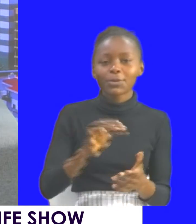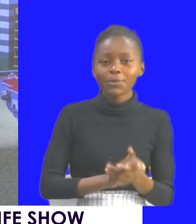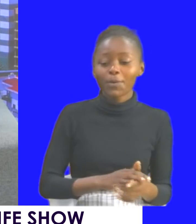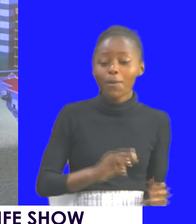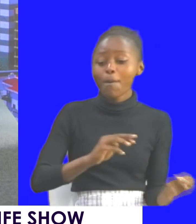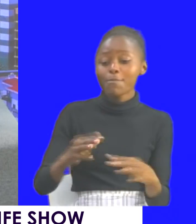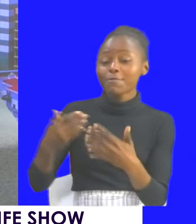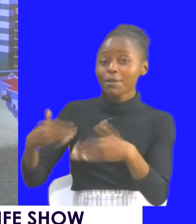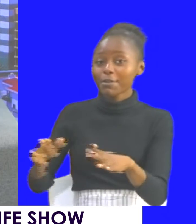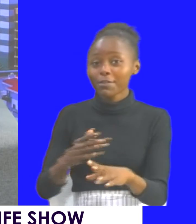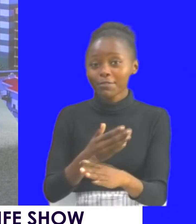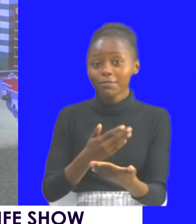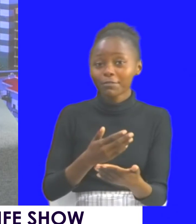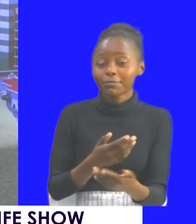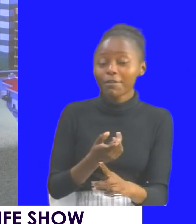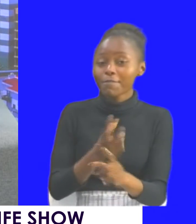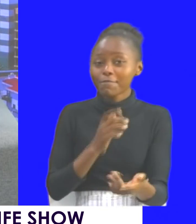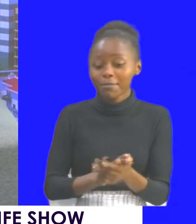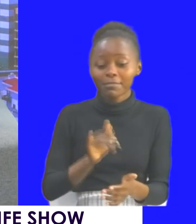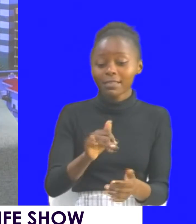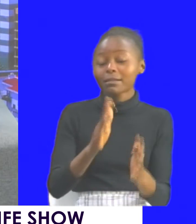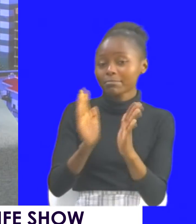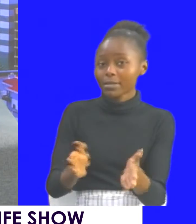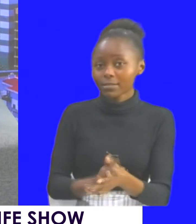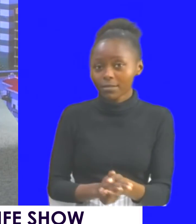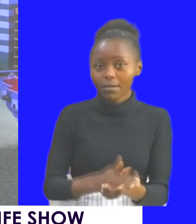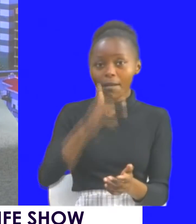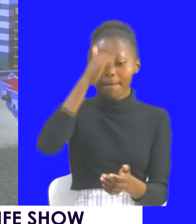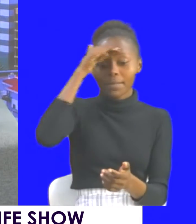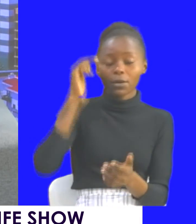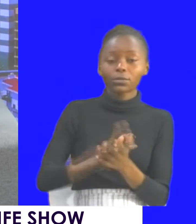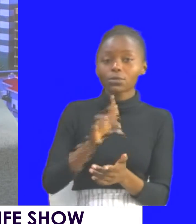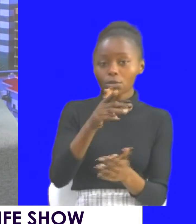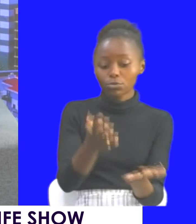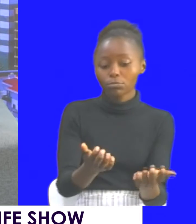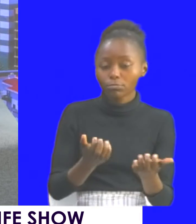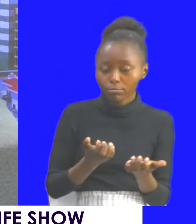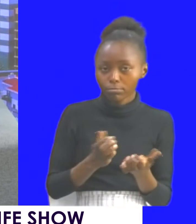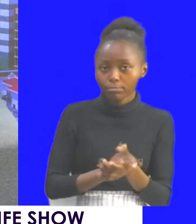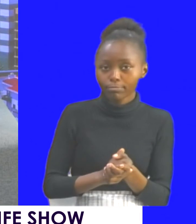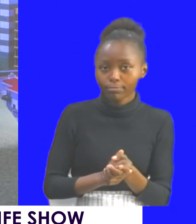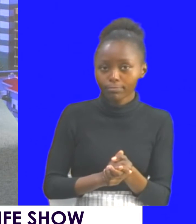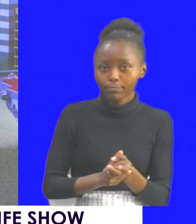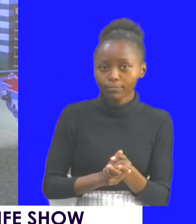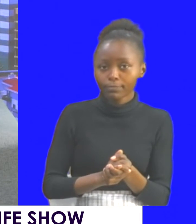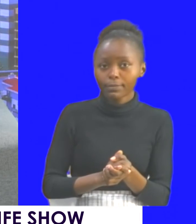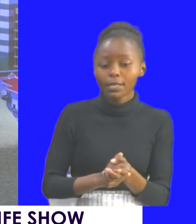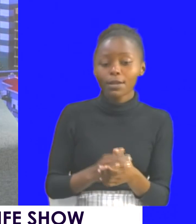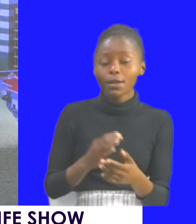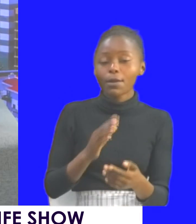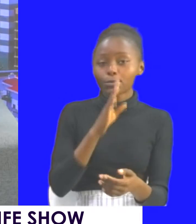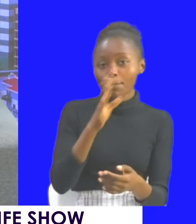that they may be happy. Because you are supposed to be resourceful. You are supposed to be